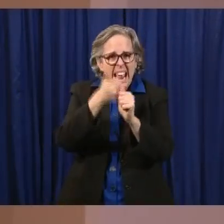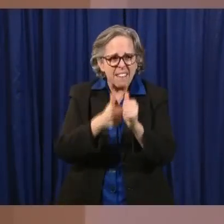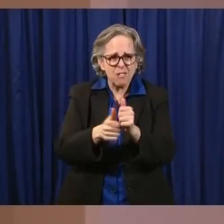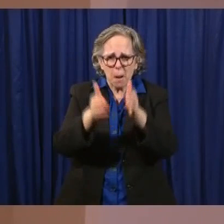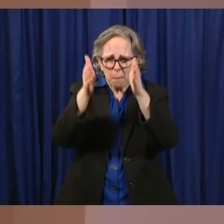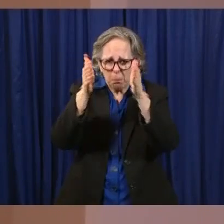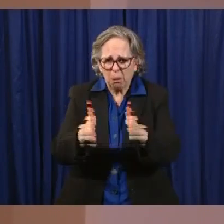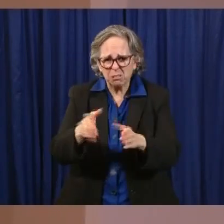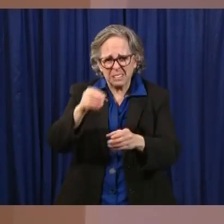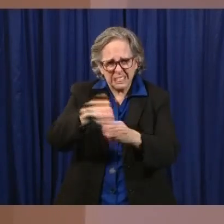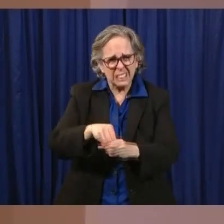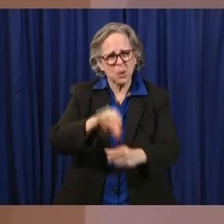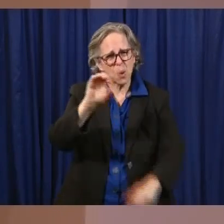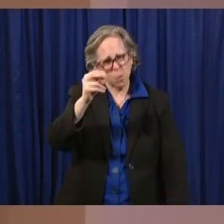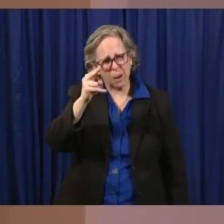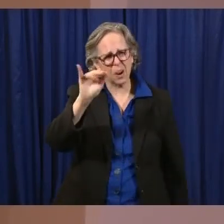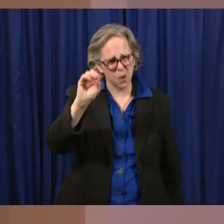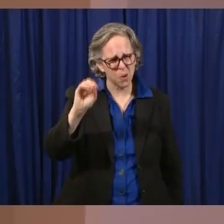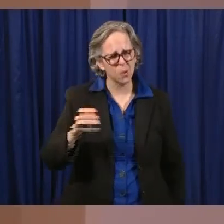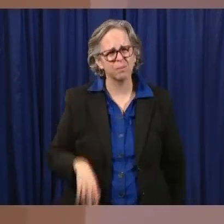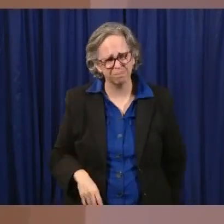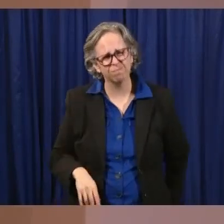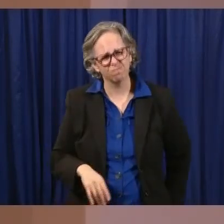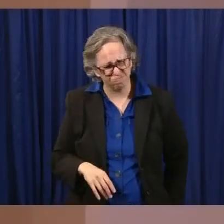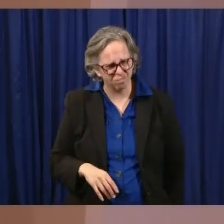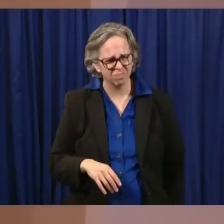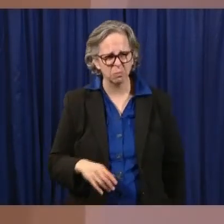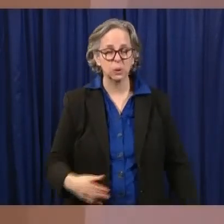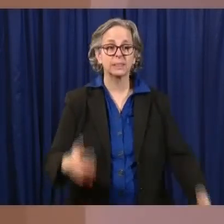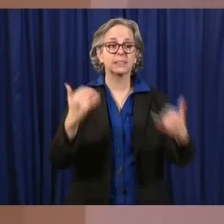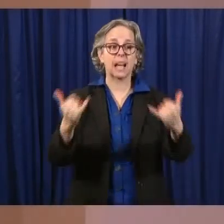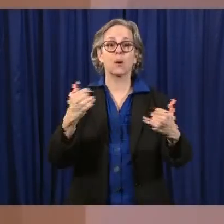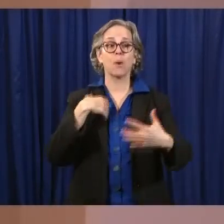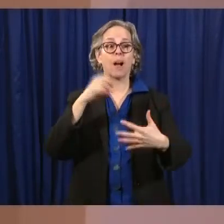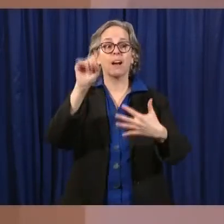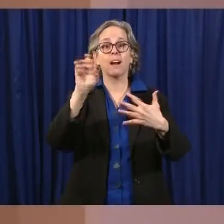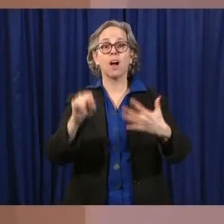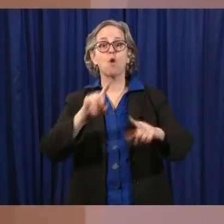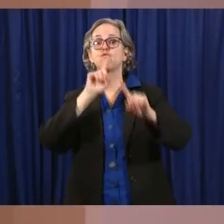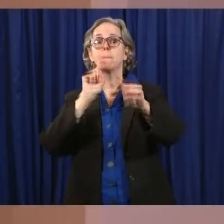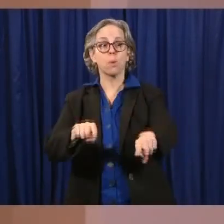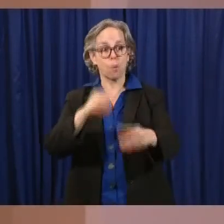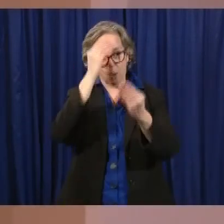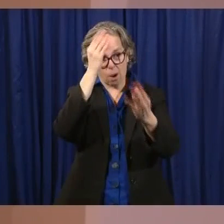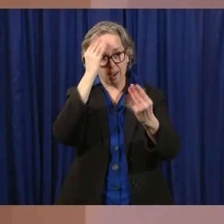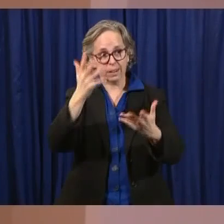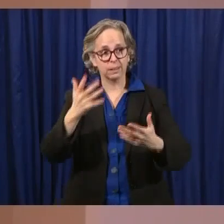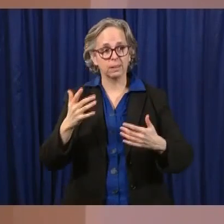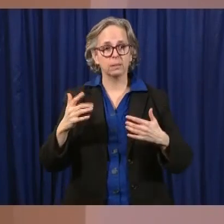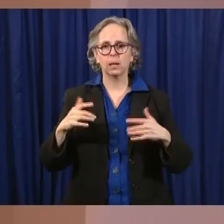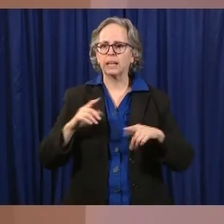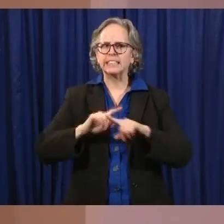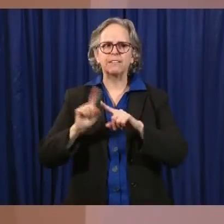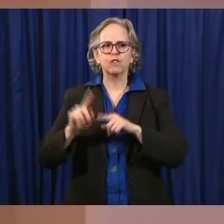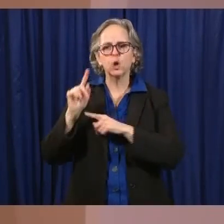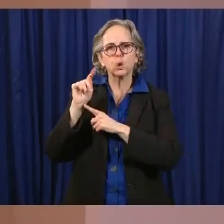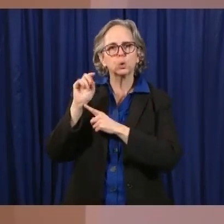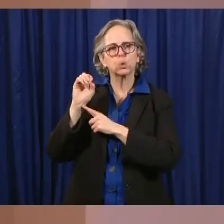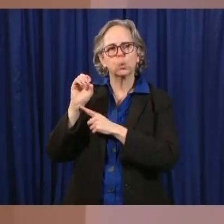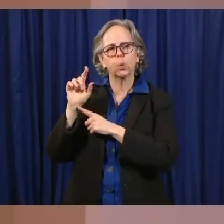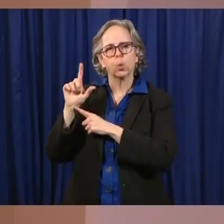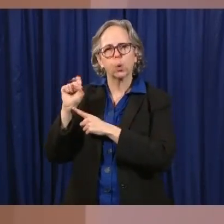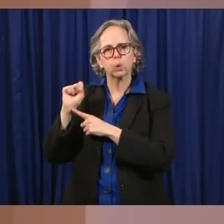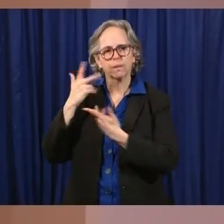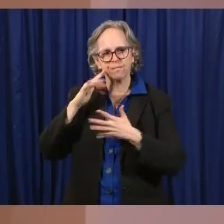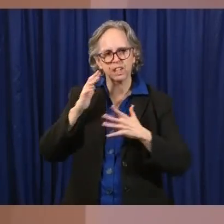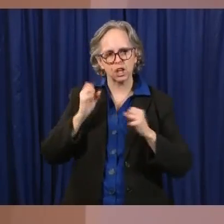the things that I wanted to do today is give a report on some of the tools that we've implemented over the course of the last